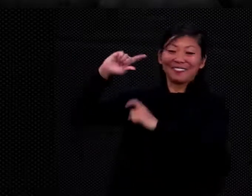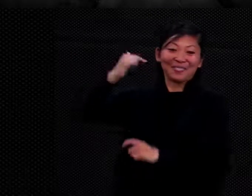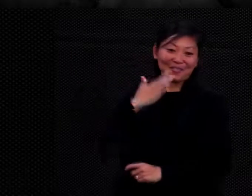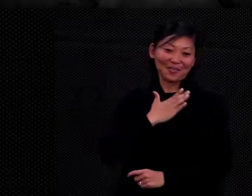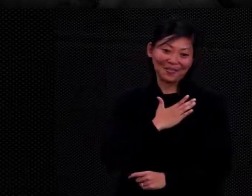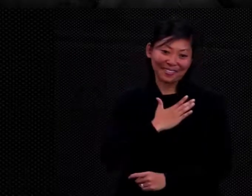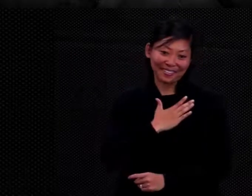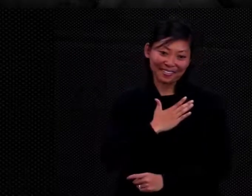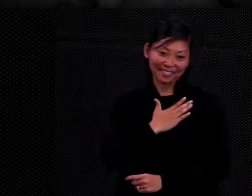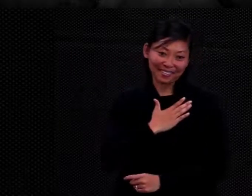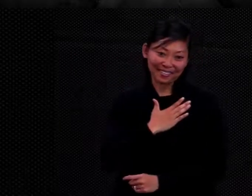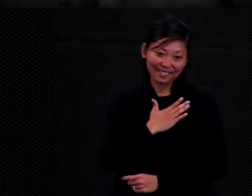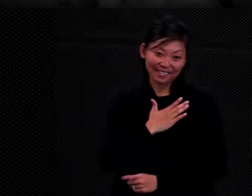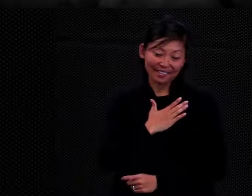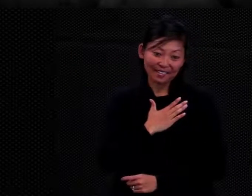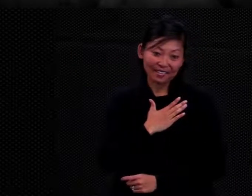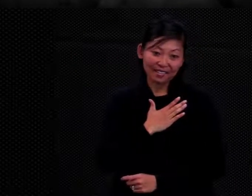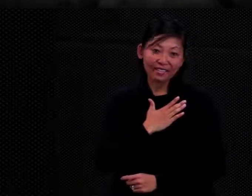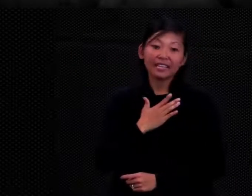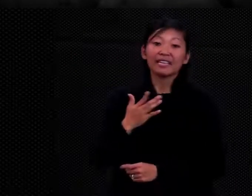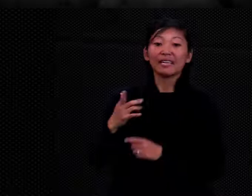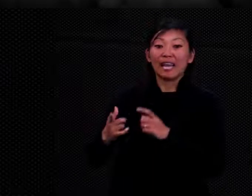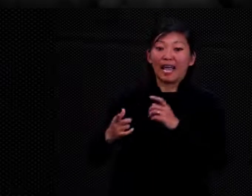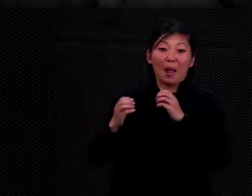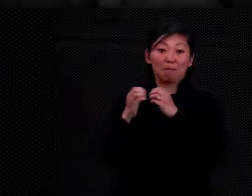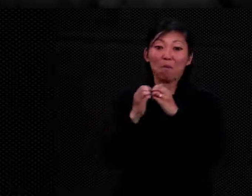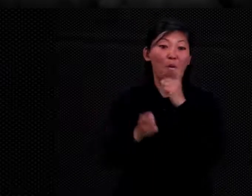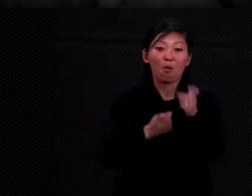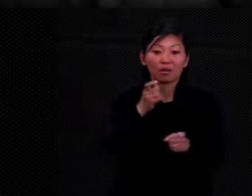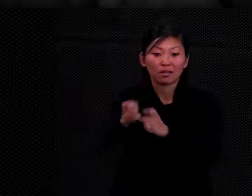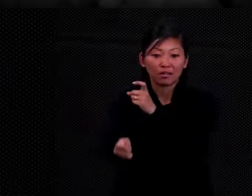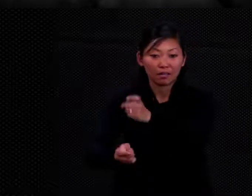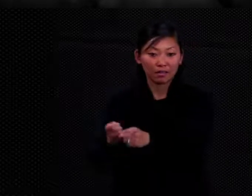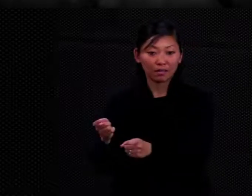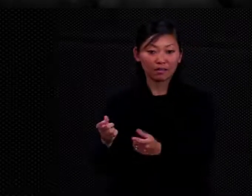But he gives more grace.